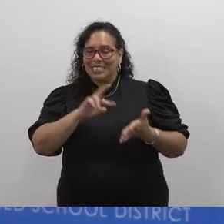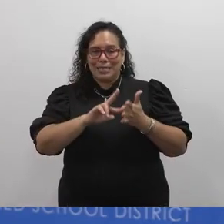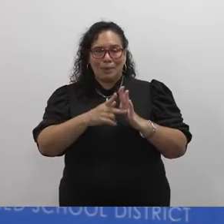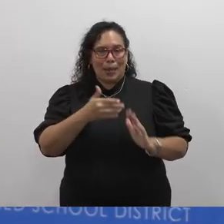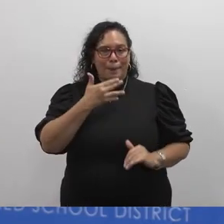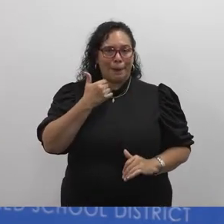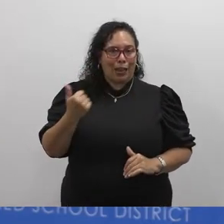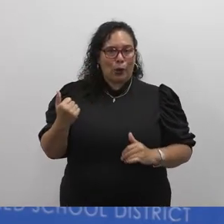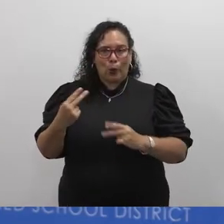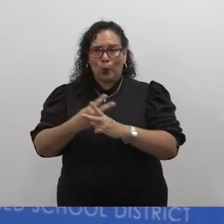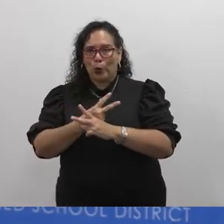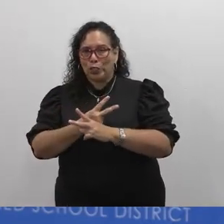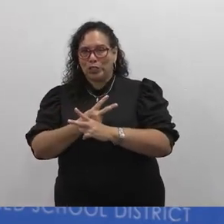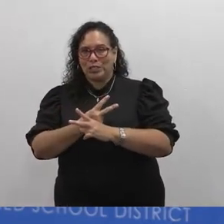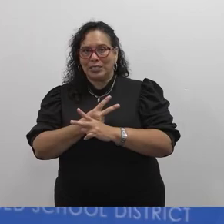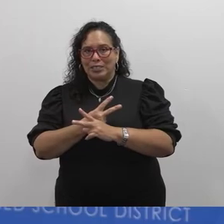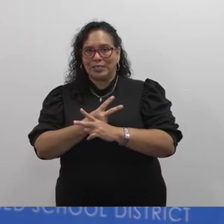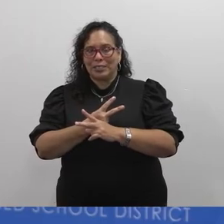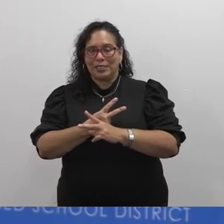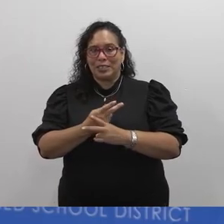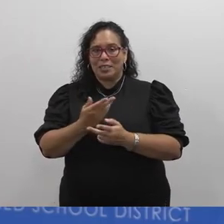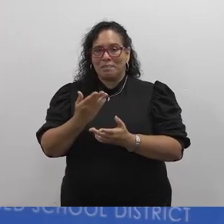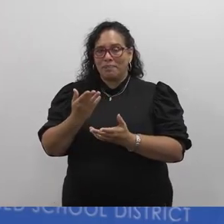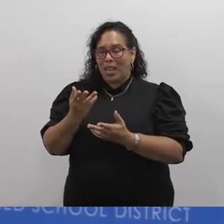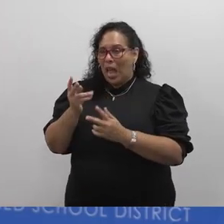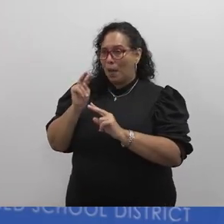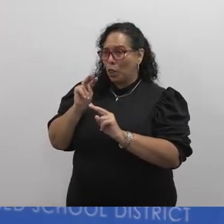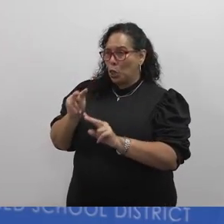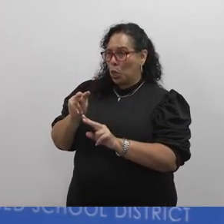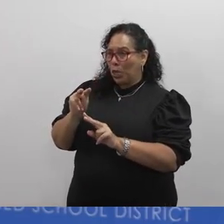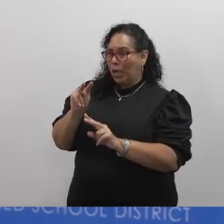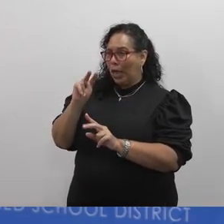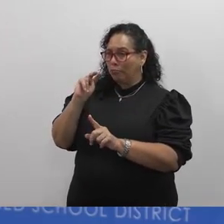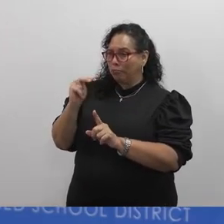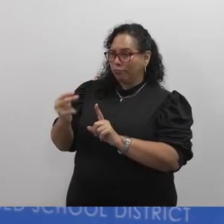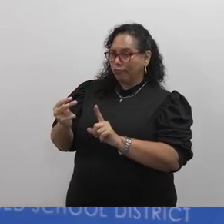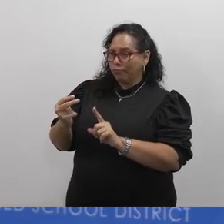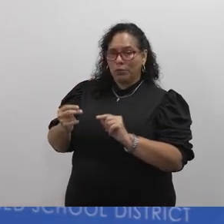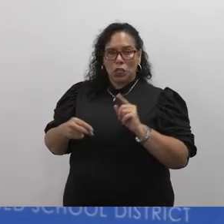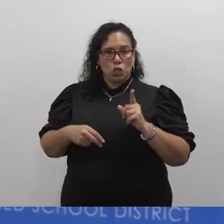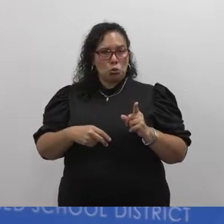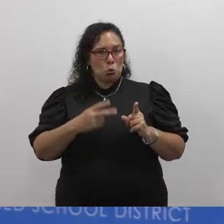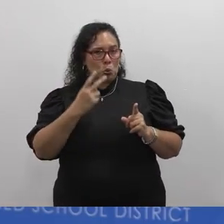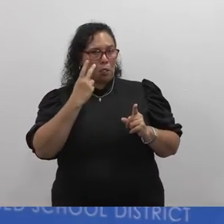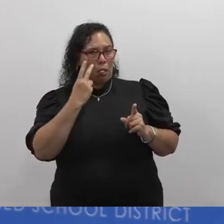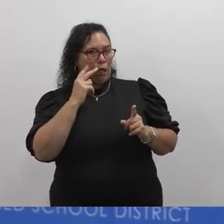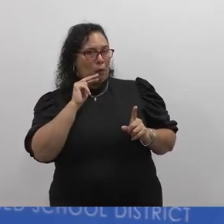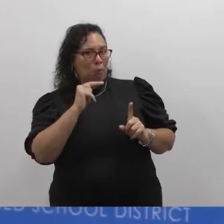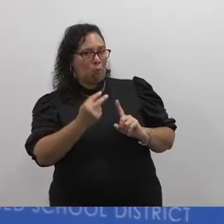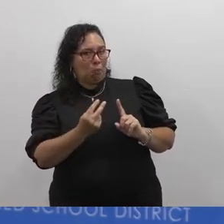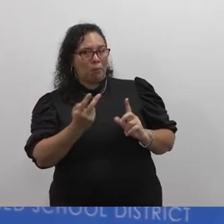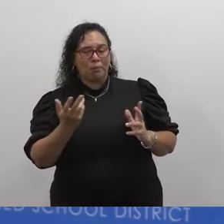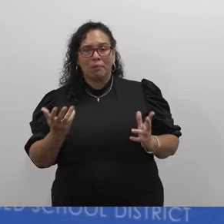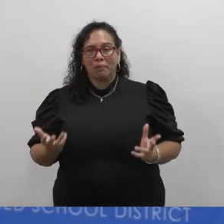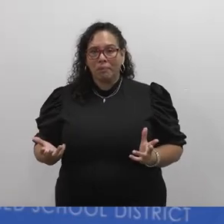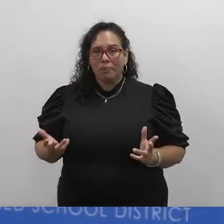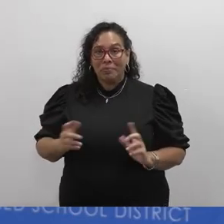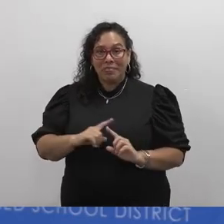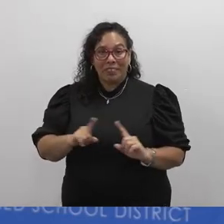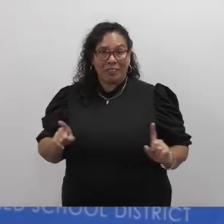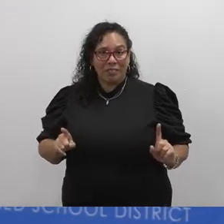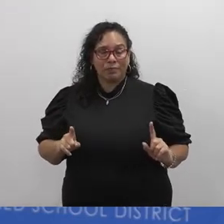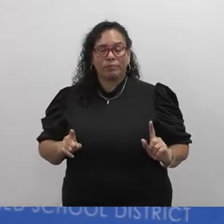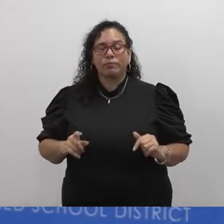just if it's a portrait, I may be looking at one aspect of the portrait. So I think that also goes hand in hand with support that